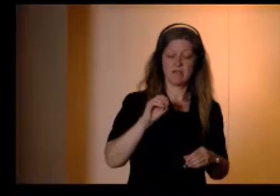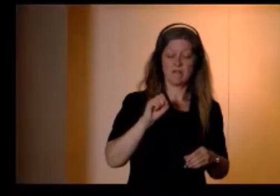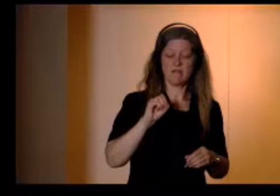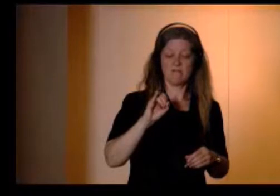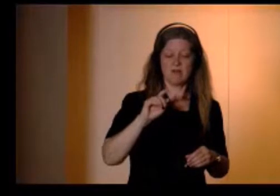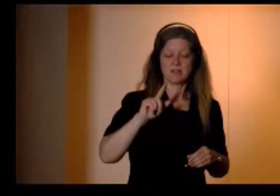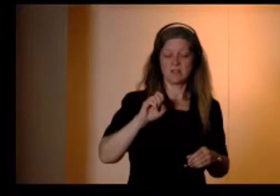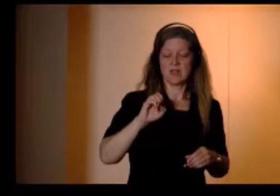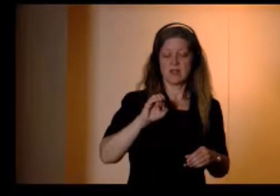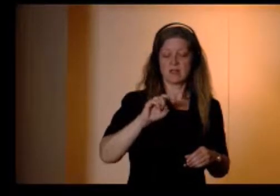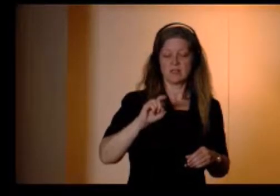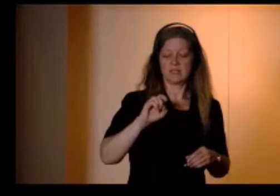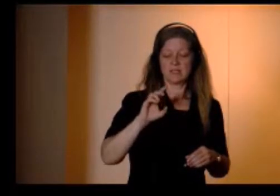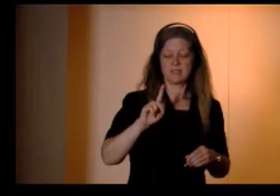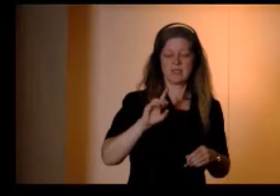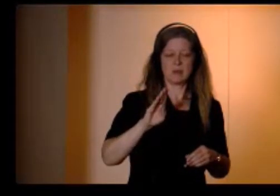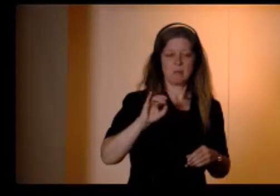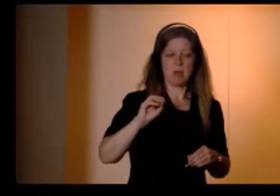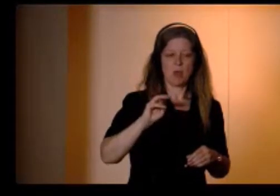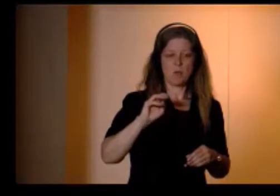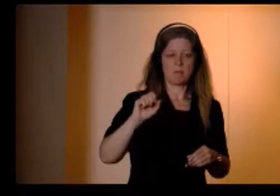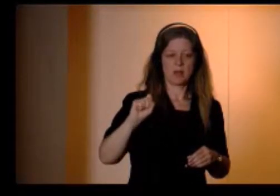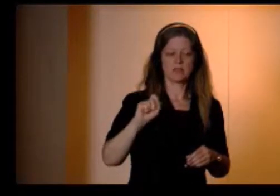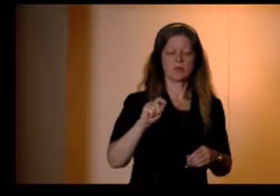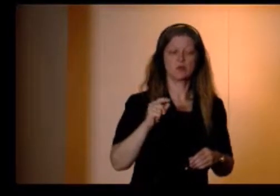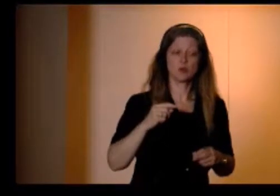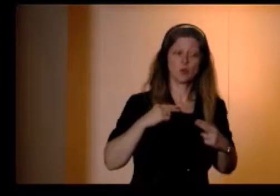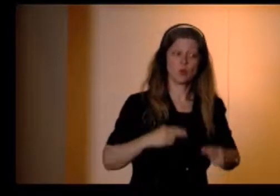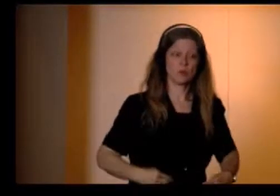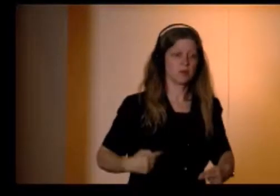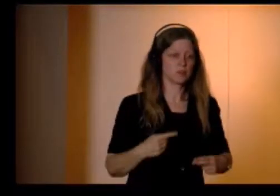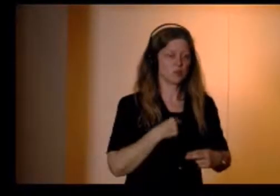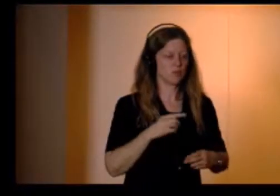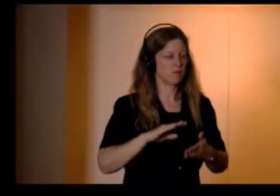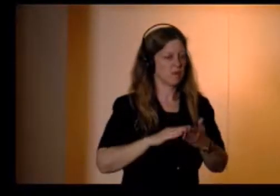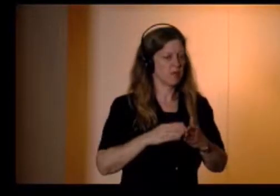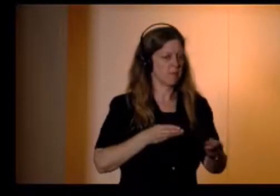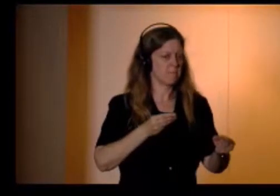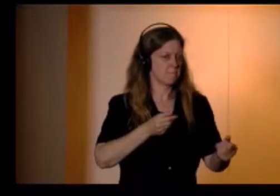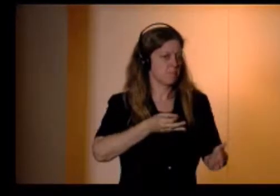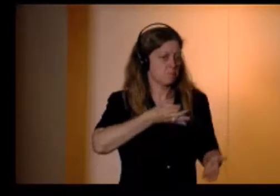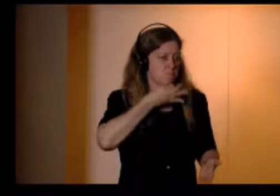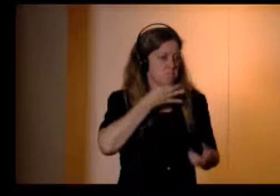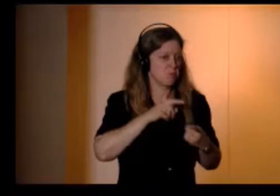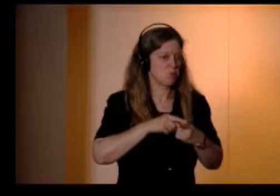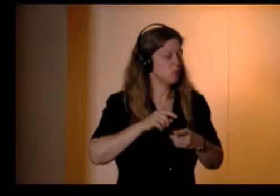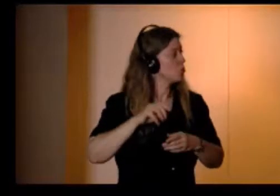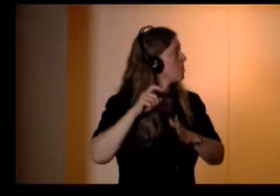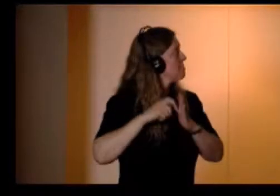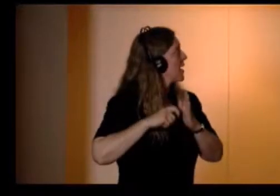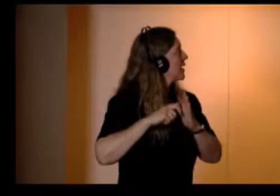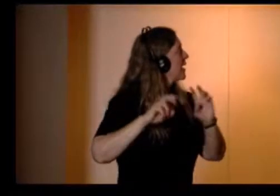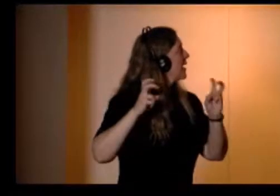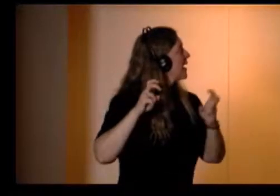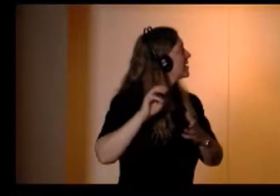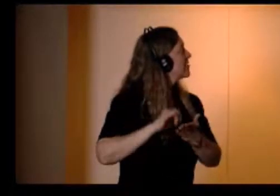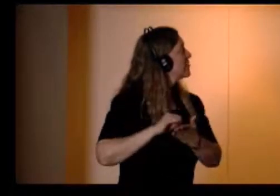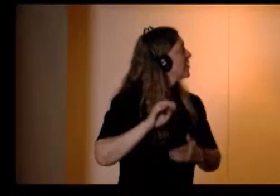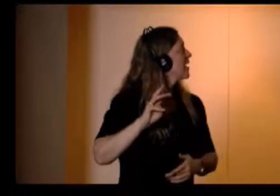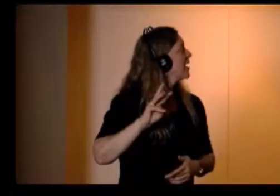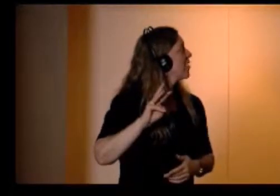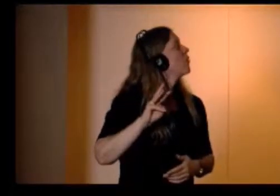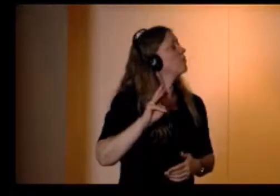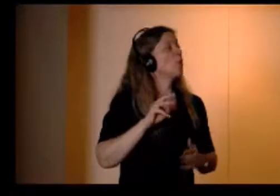gotten very efficient to mine that waste, right? So maybe too efficient for our own good. Right?